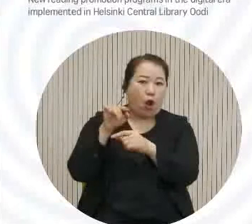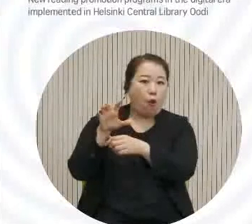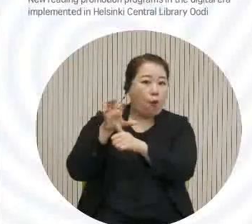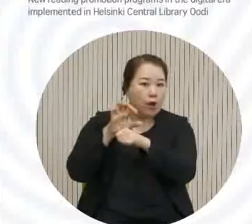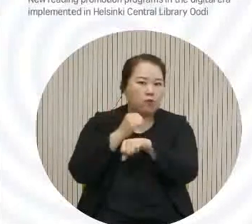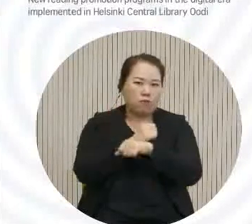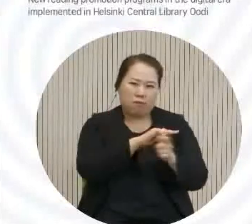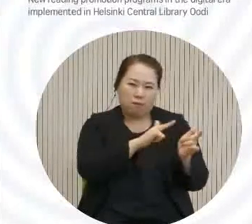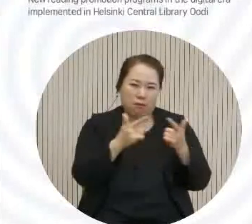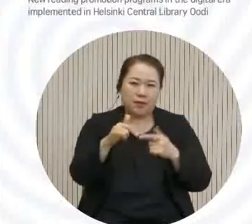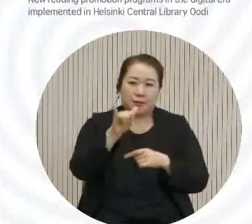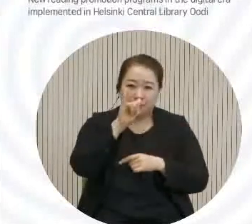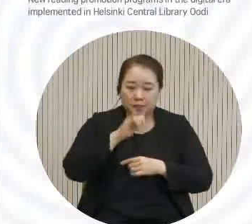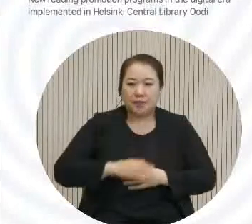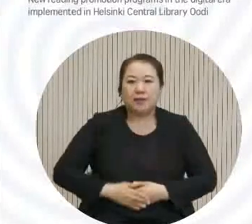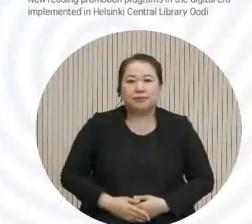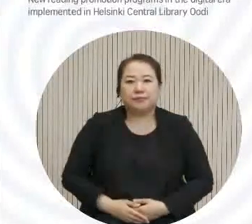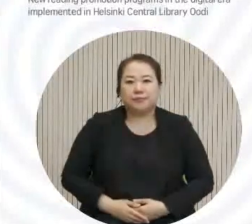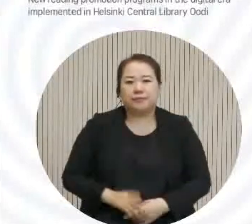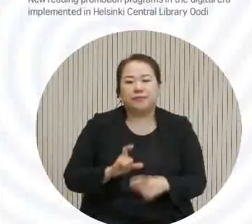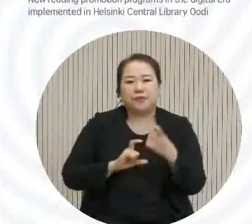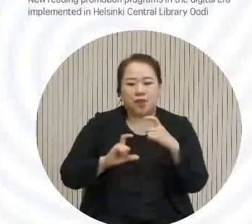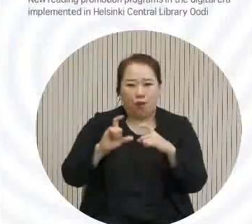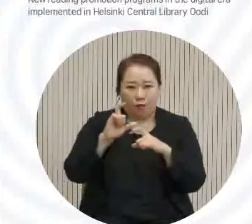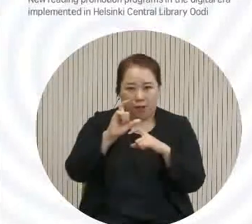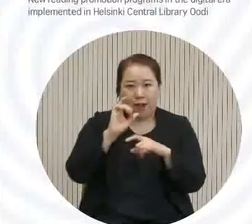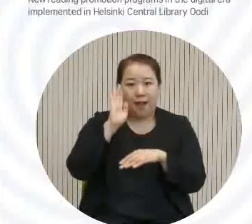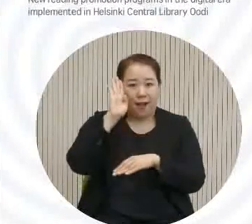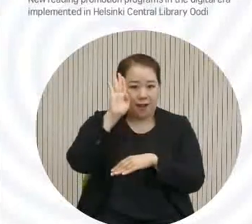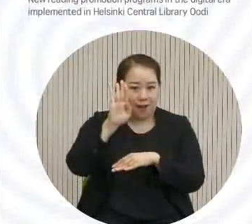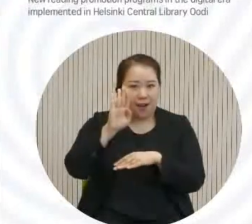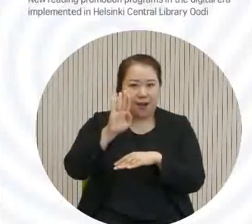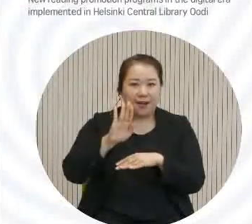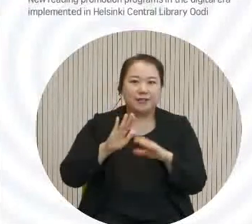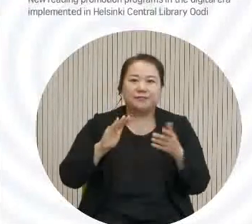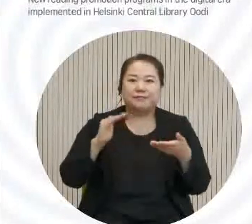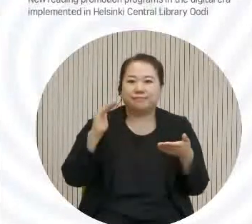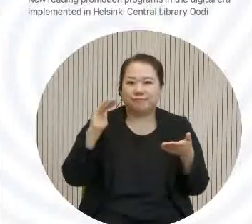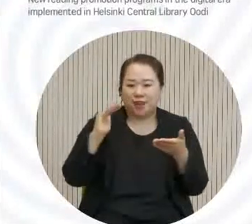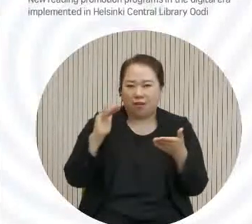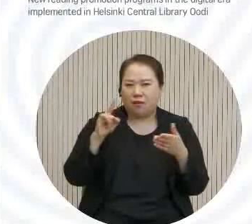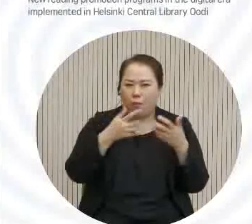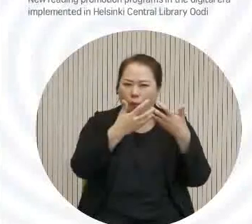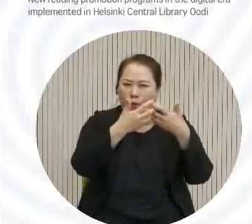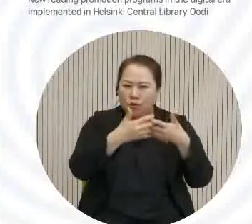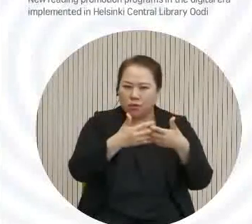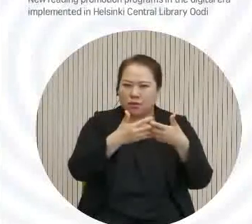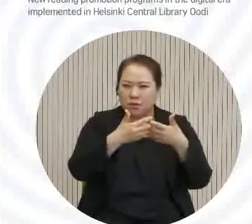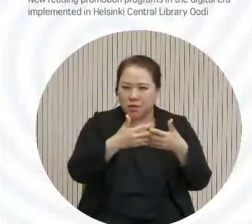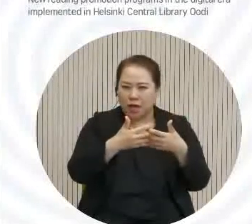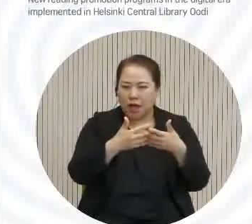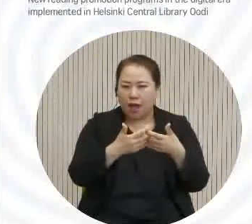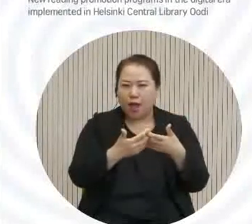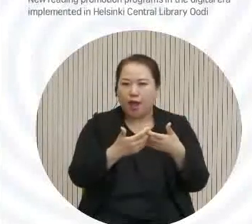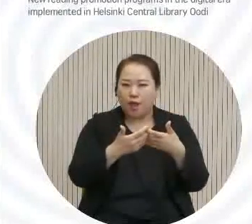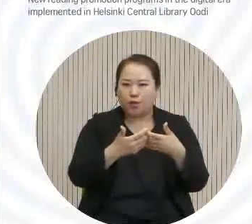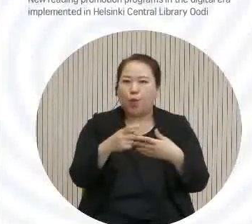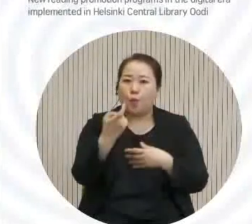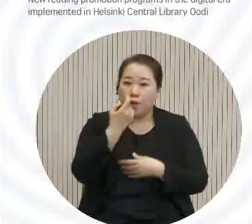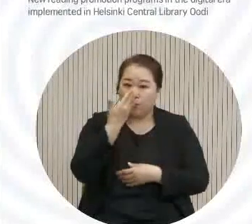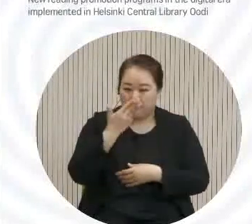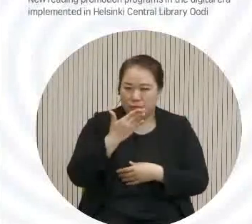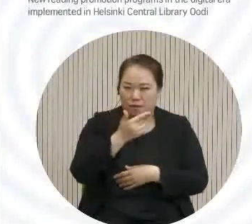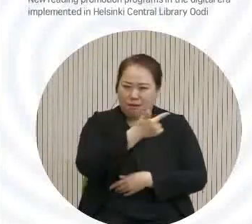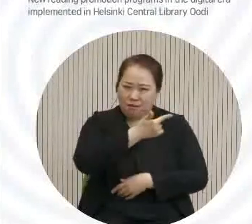Children learn to use also equipment that we have in Audi, such as large format printer, vinyl